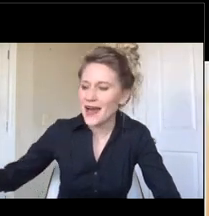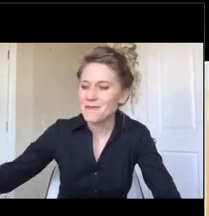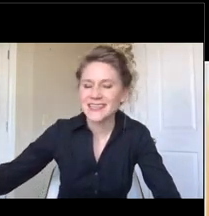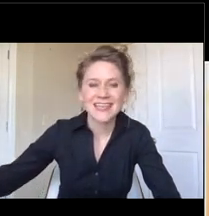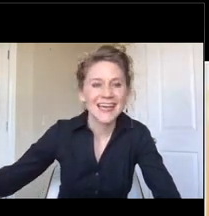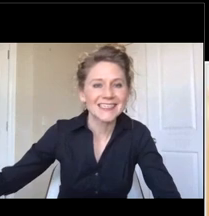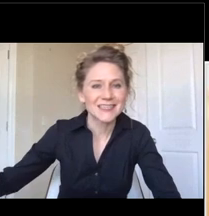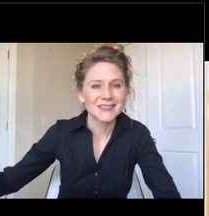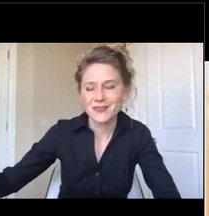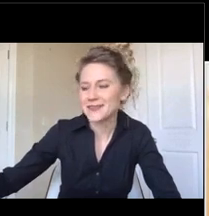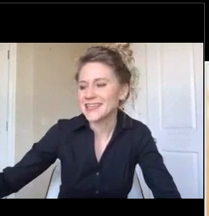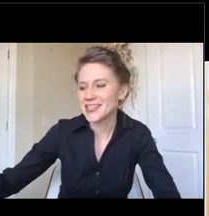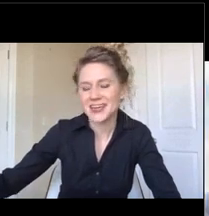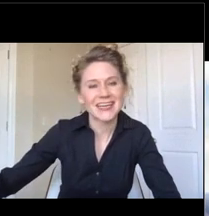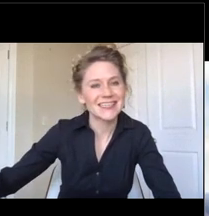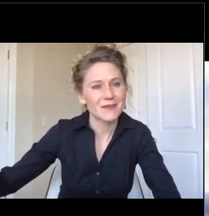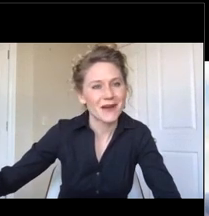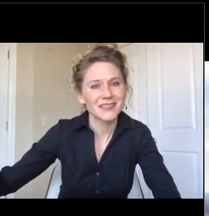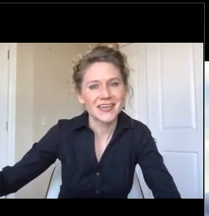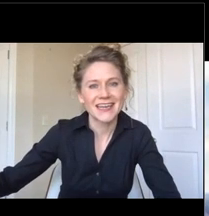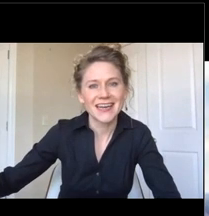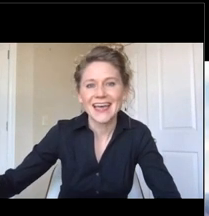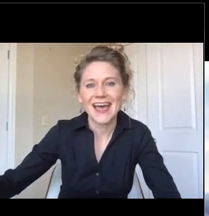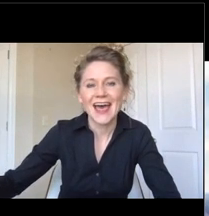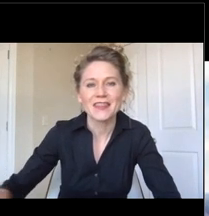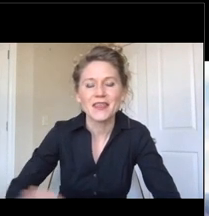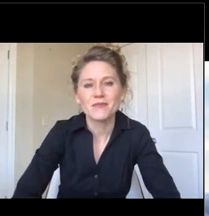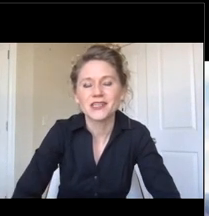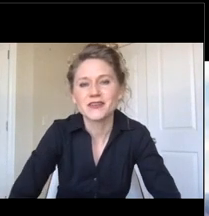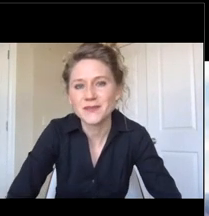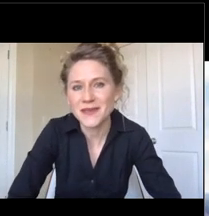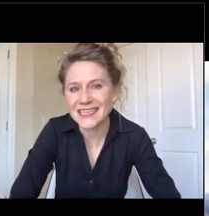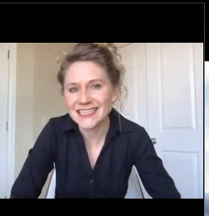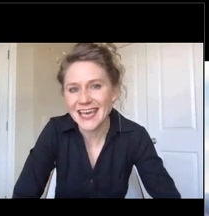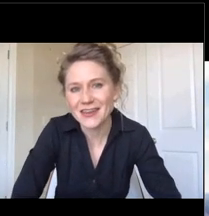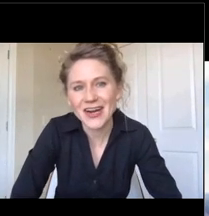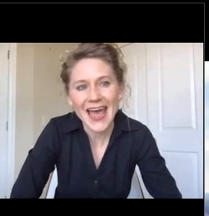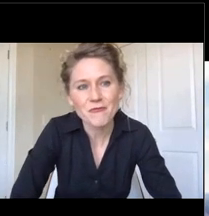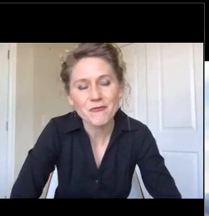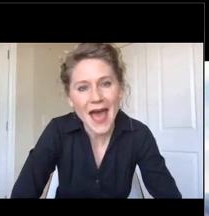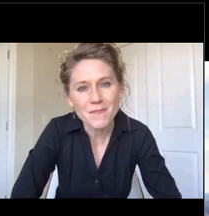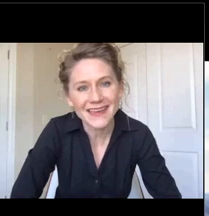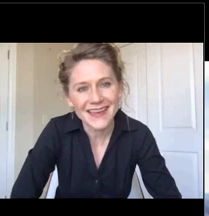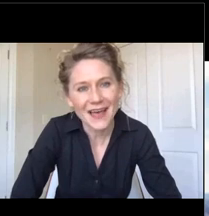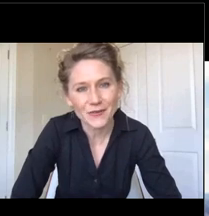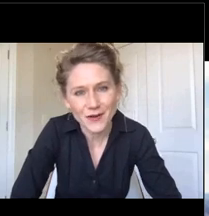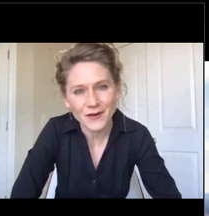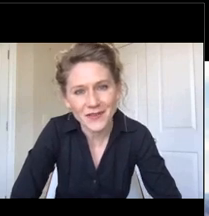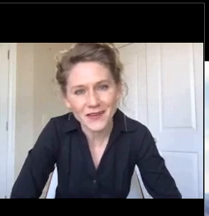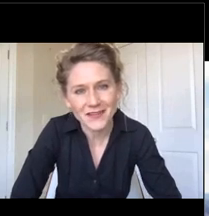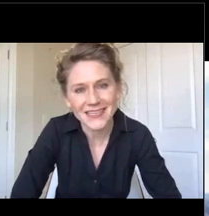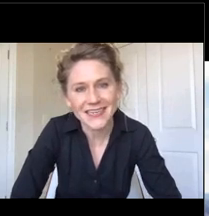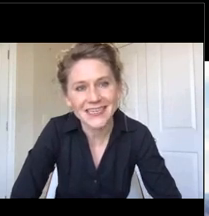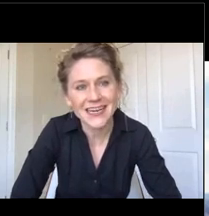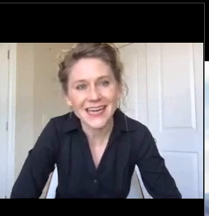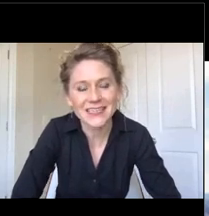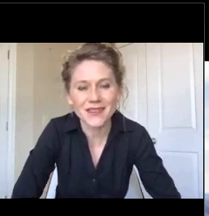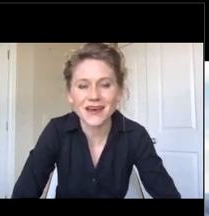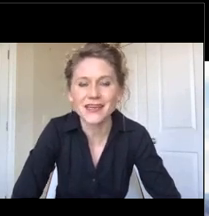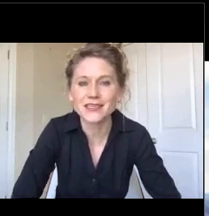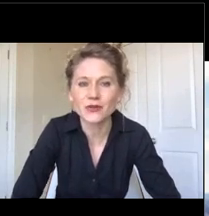So I'm excited to introduce Jerry Dankbar. Jerry and I had the pleasure of speaking together at RAP in California earlier this